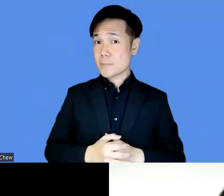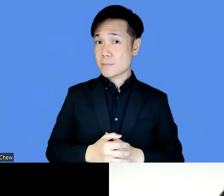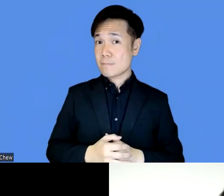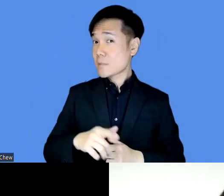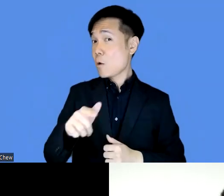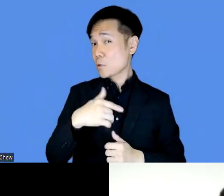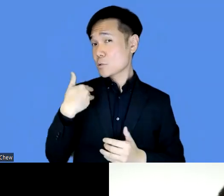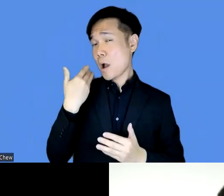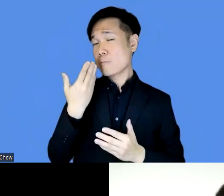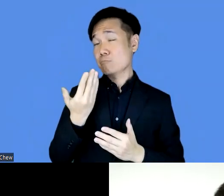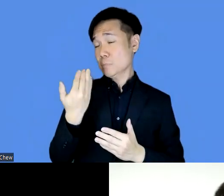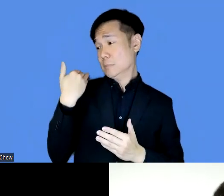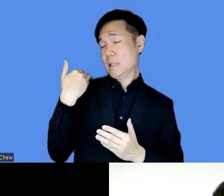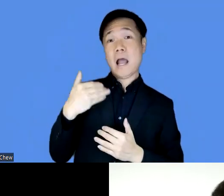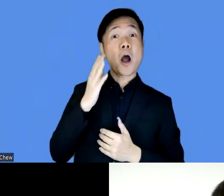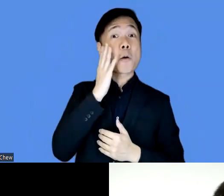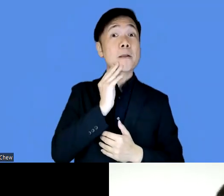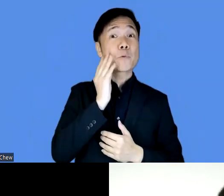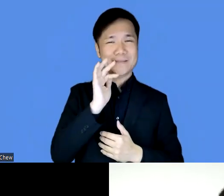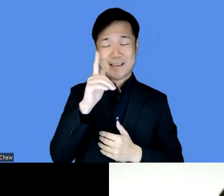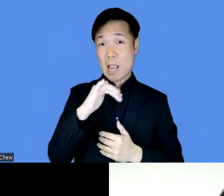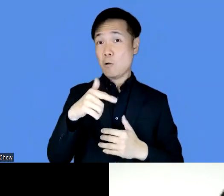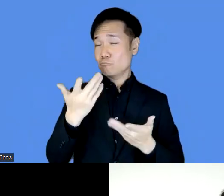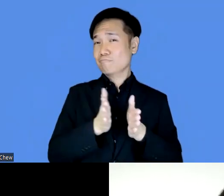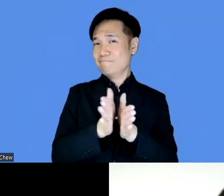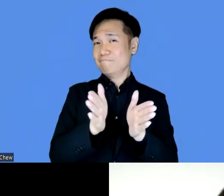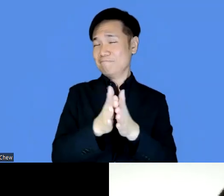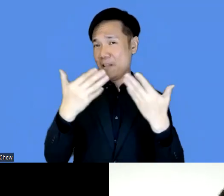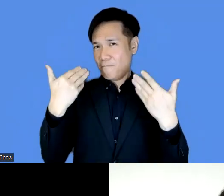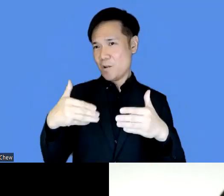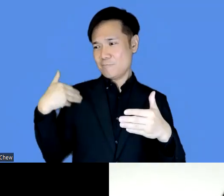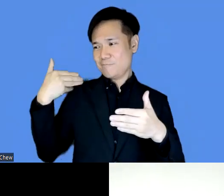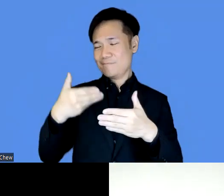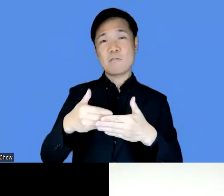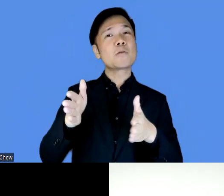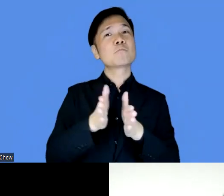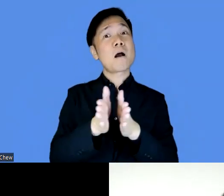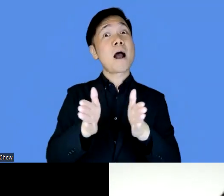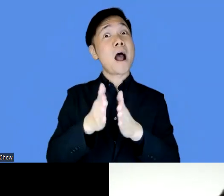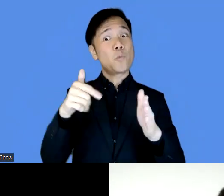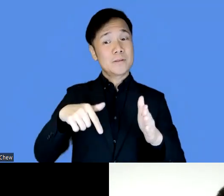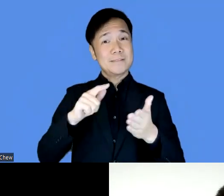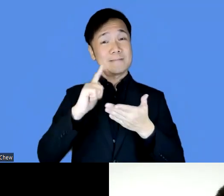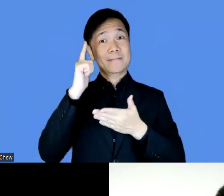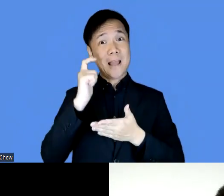experience of building this database. Thank you very much. That is pretty end of my presentation. Thank you very much.